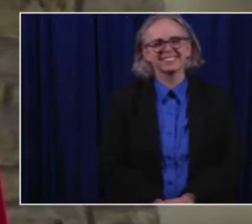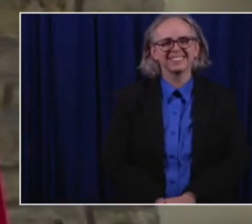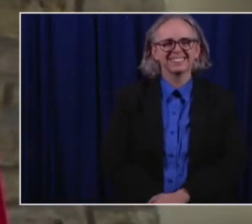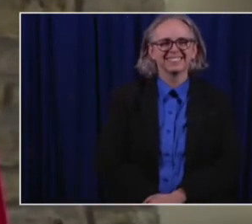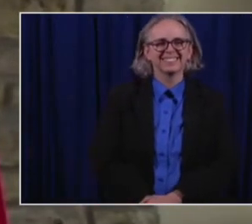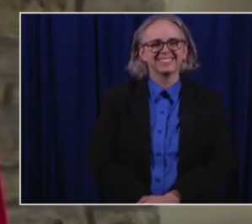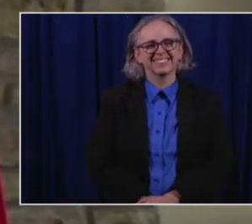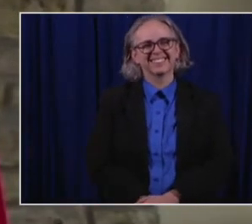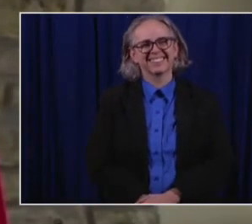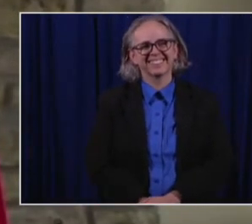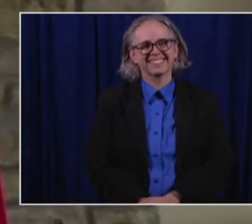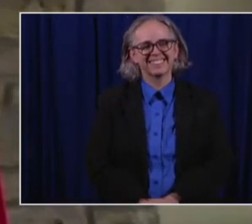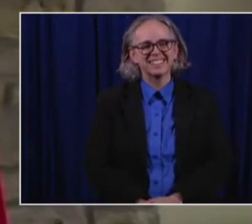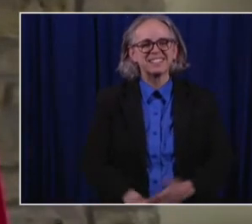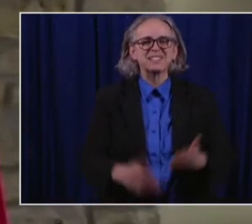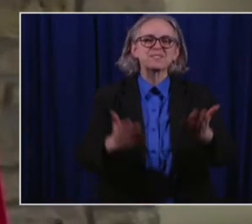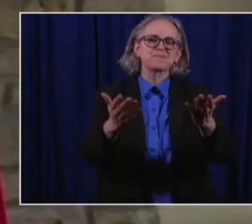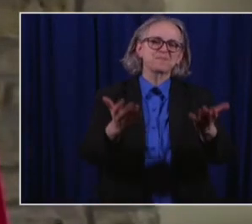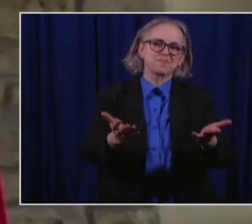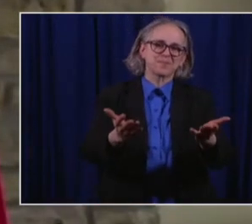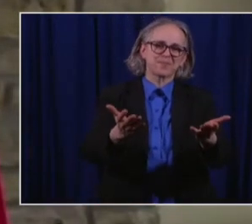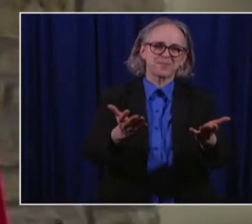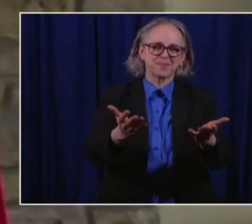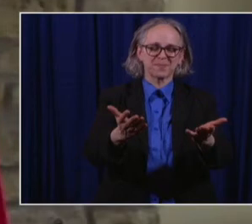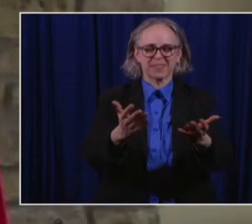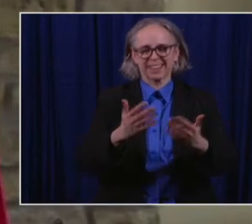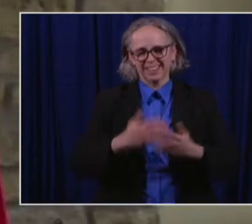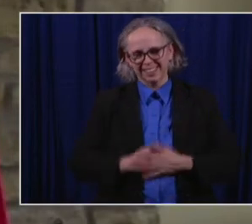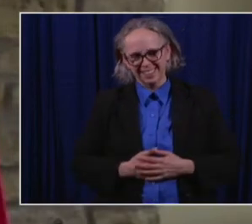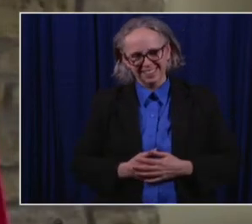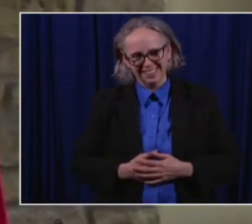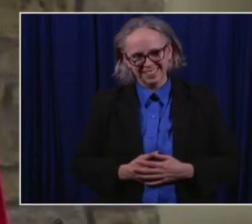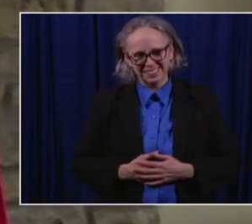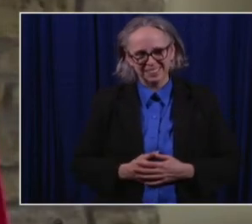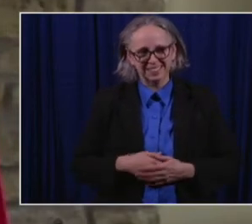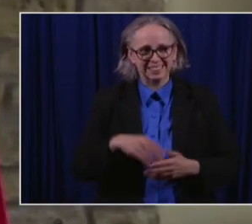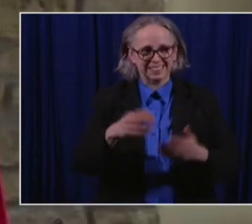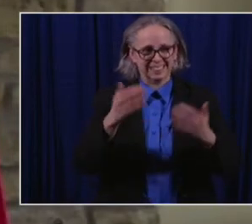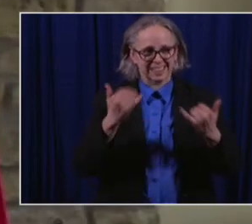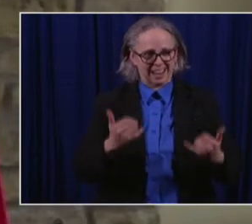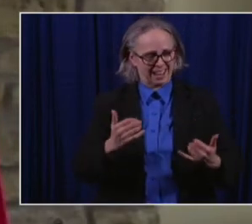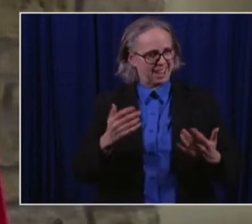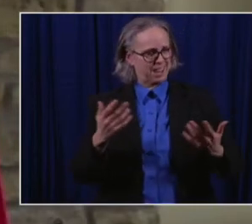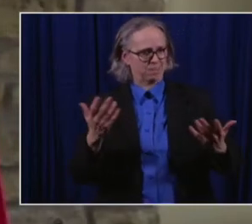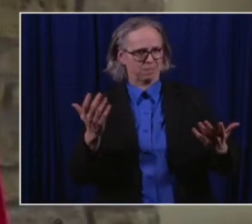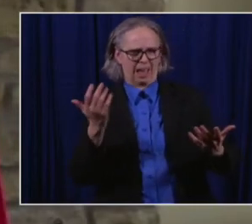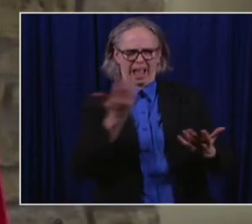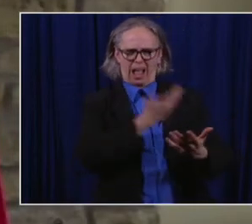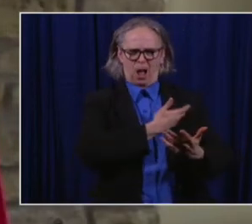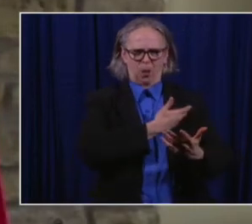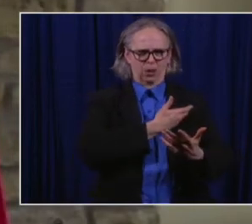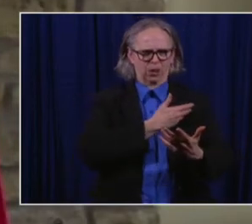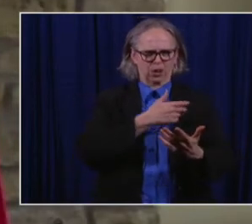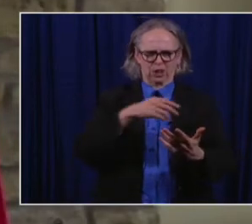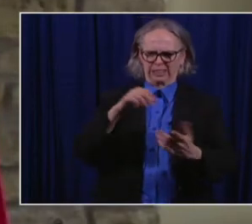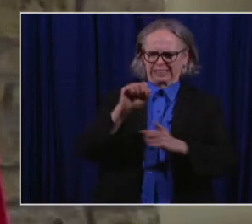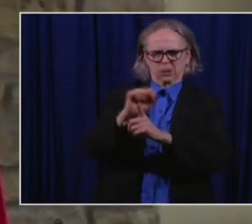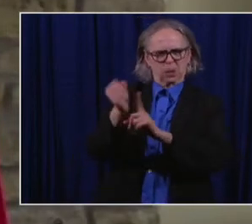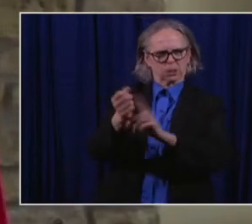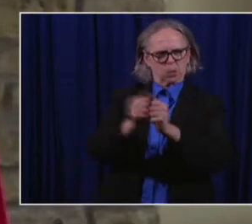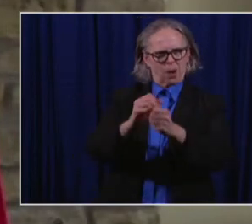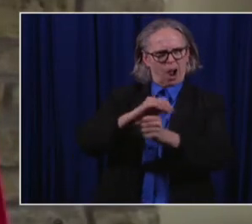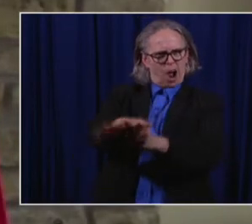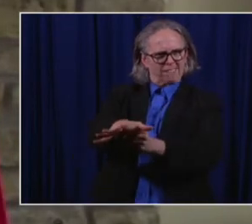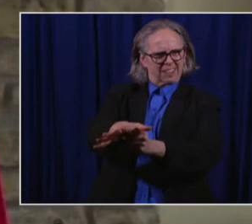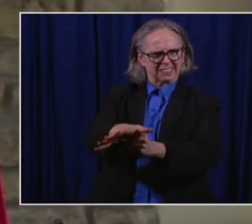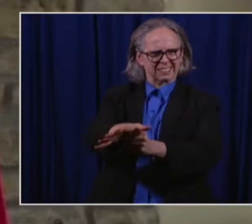this is a once in 100-year crisis, and a lot of lives are at stake. A